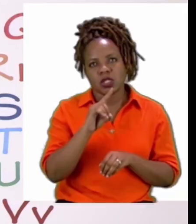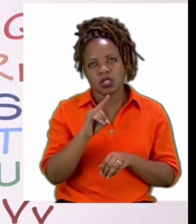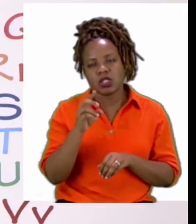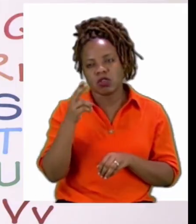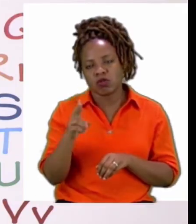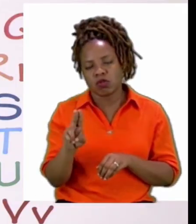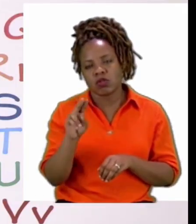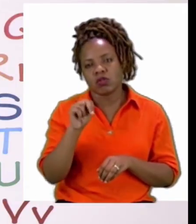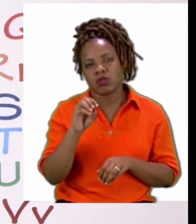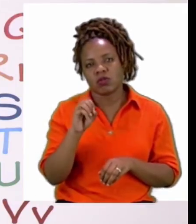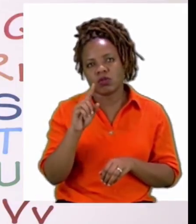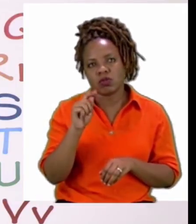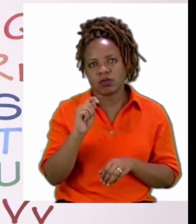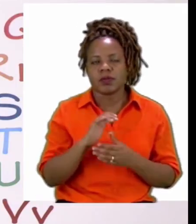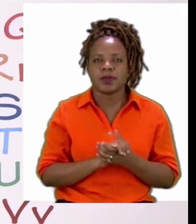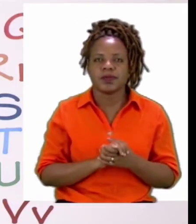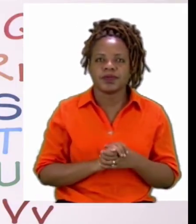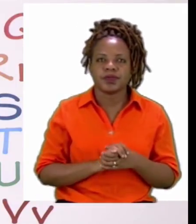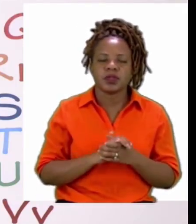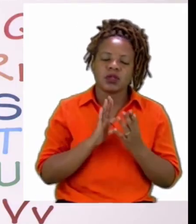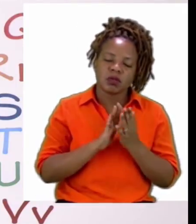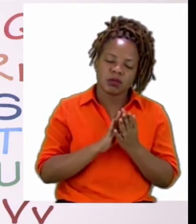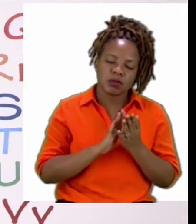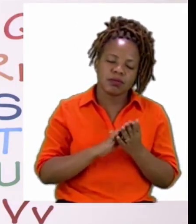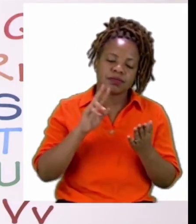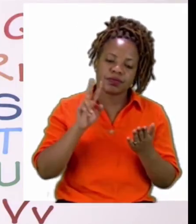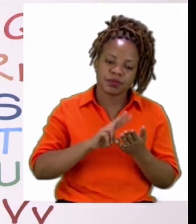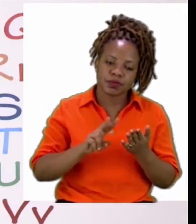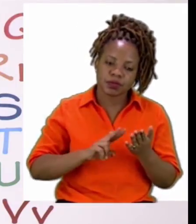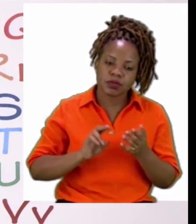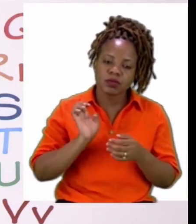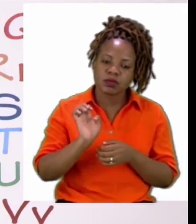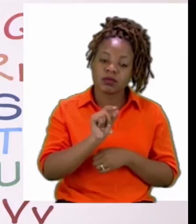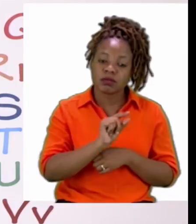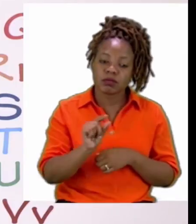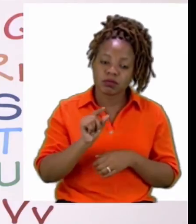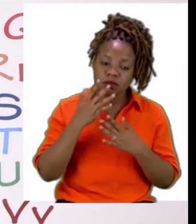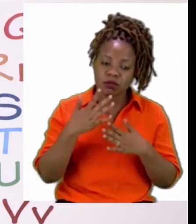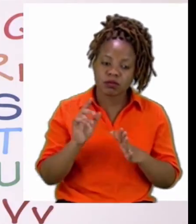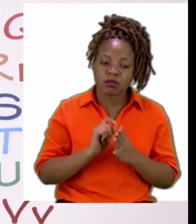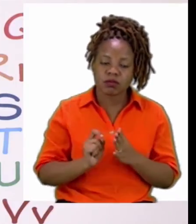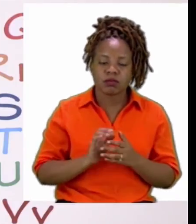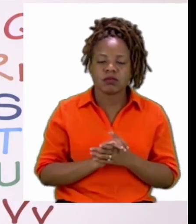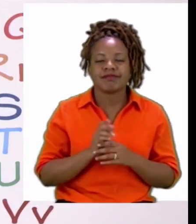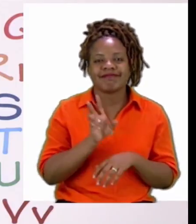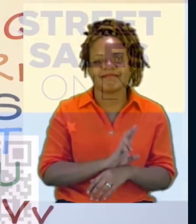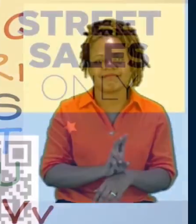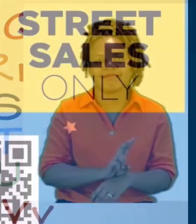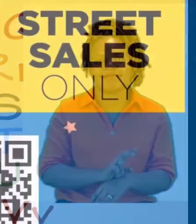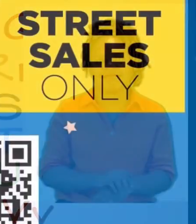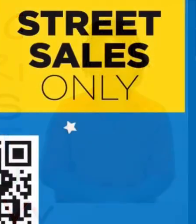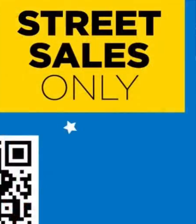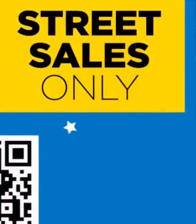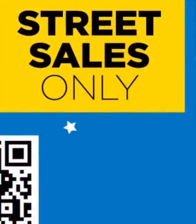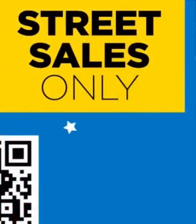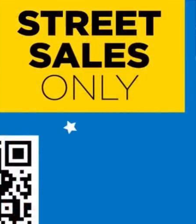time and make sure that you read your sentences after you're done. I will see you soon after the advert break.